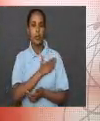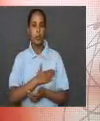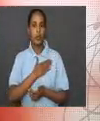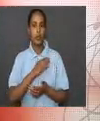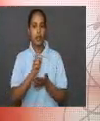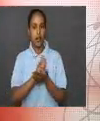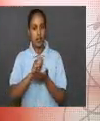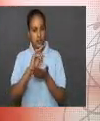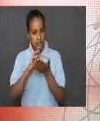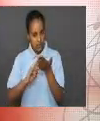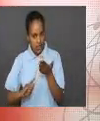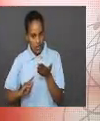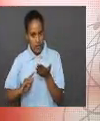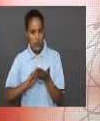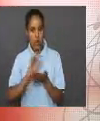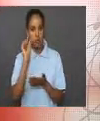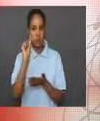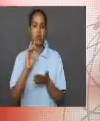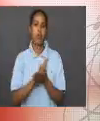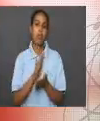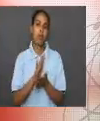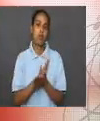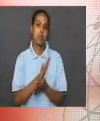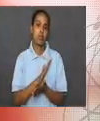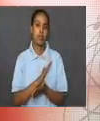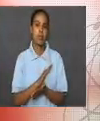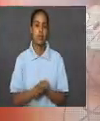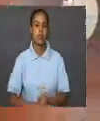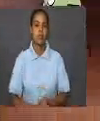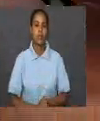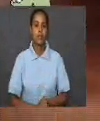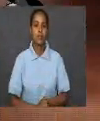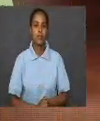Please write them down on a piece of notebook paper.